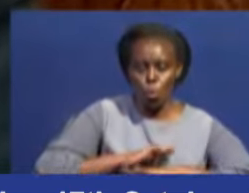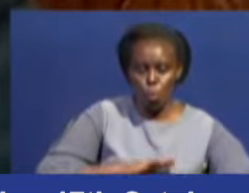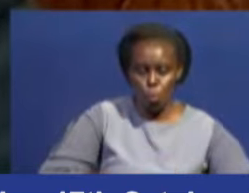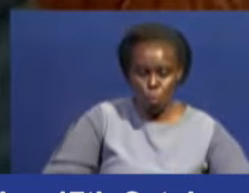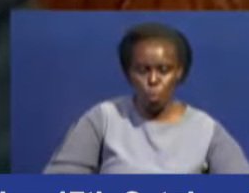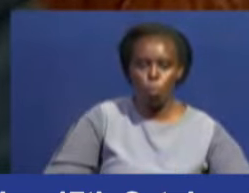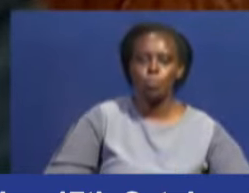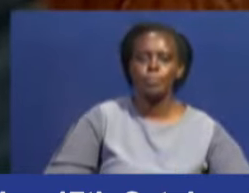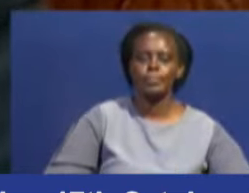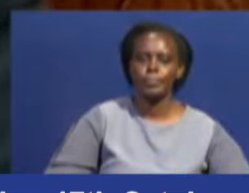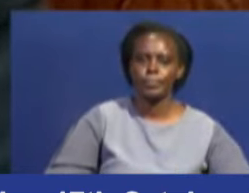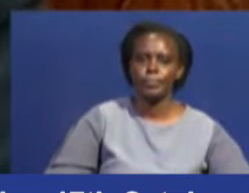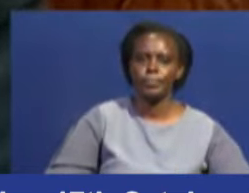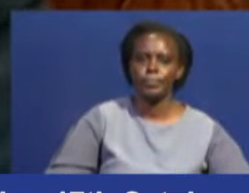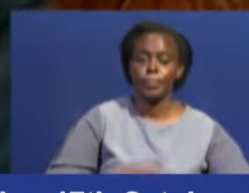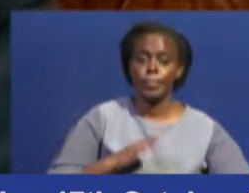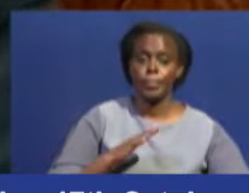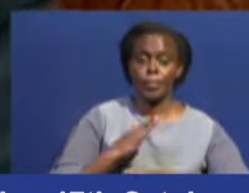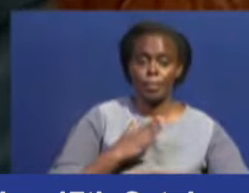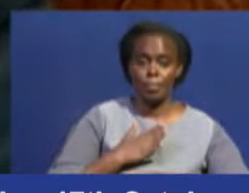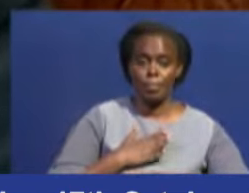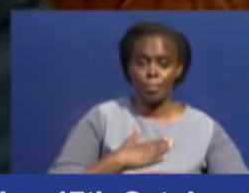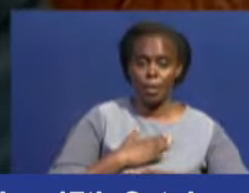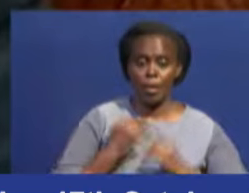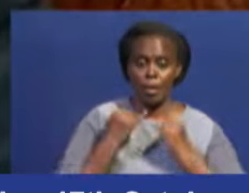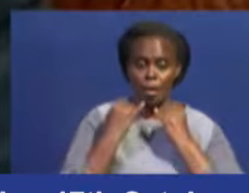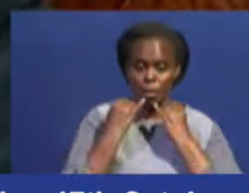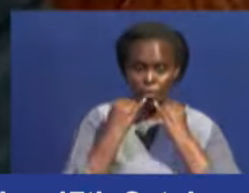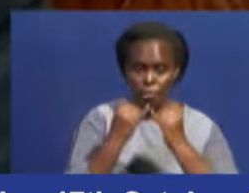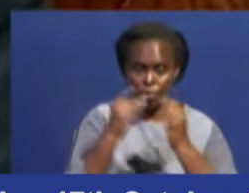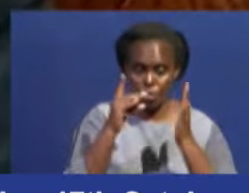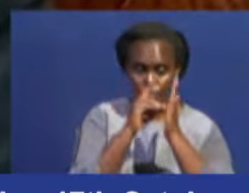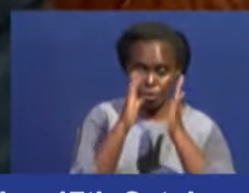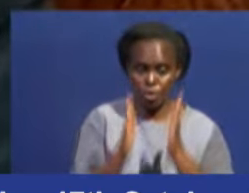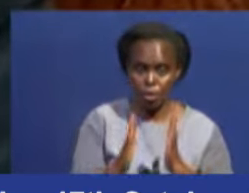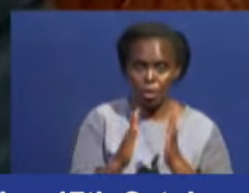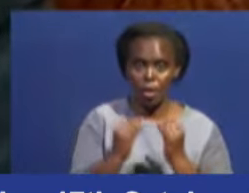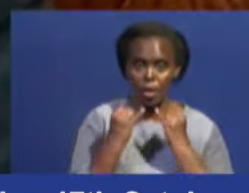being. I was, however, informed by his doctors